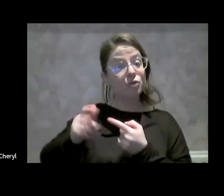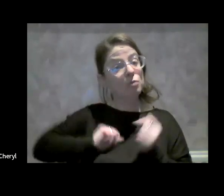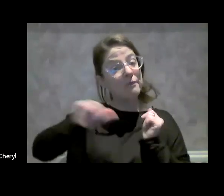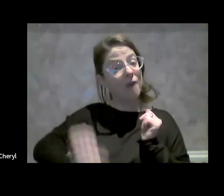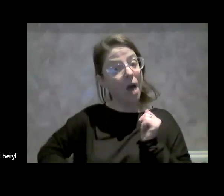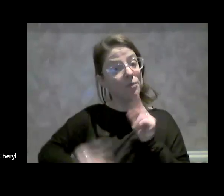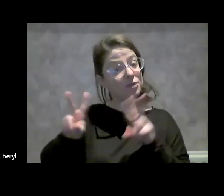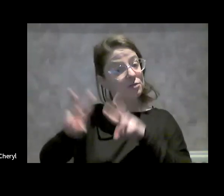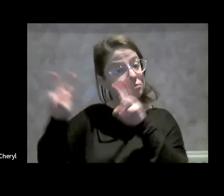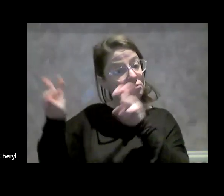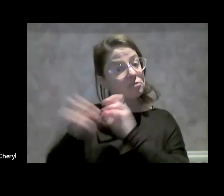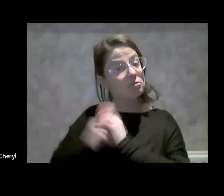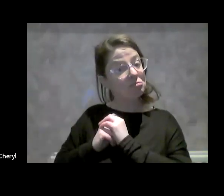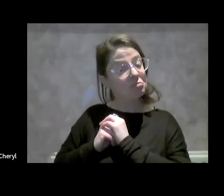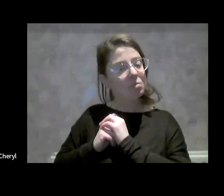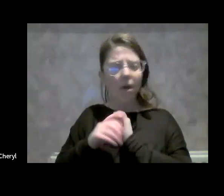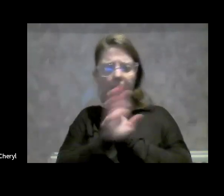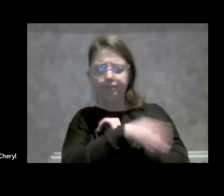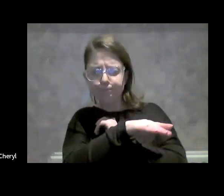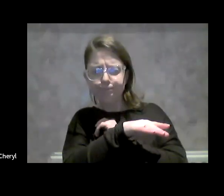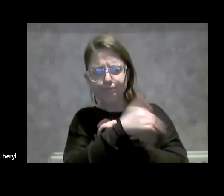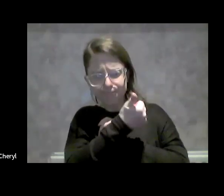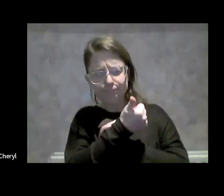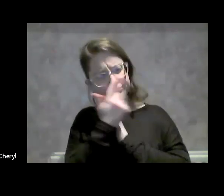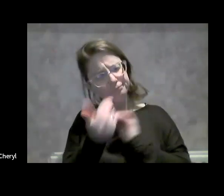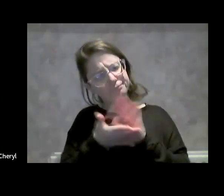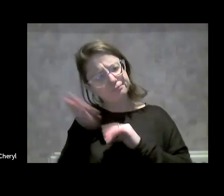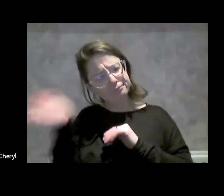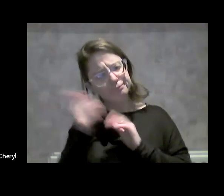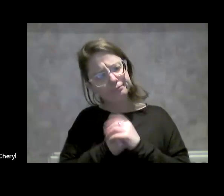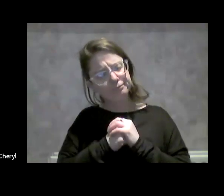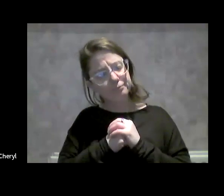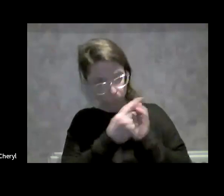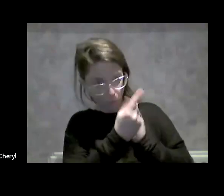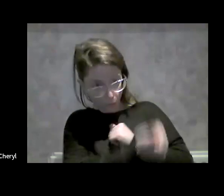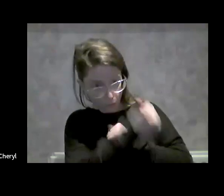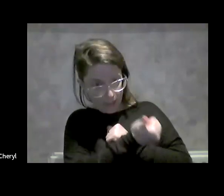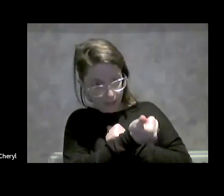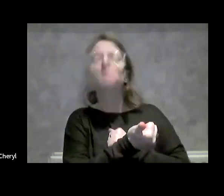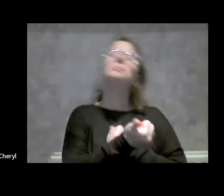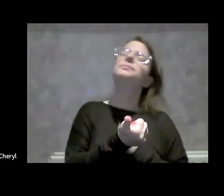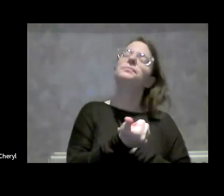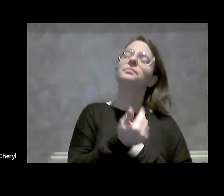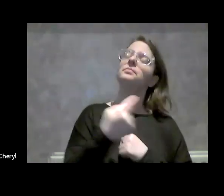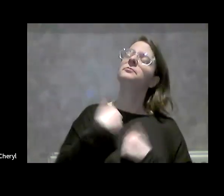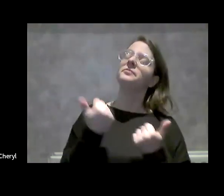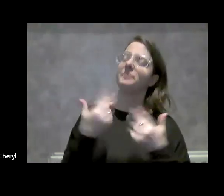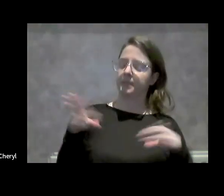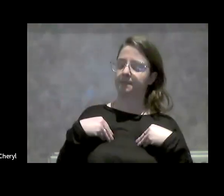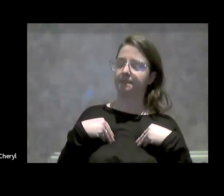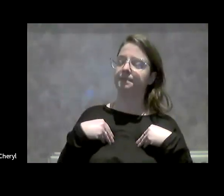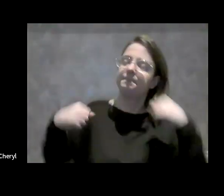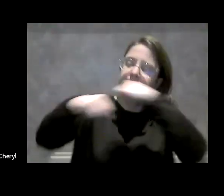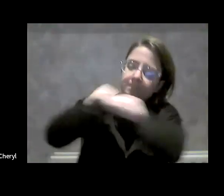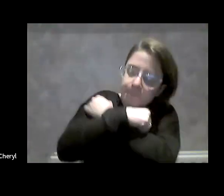They asked their friend if she'd be okay on her own. She said yes. They hugged, and the